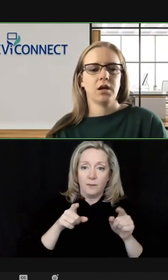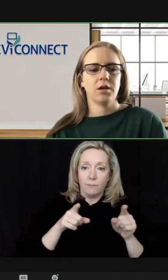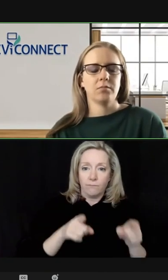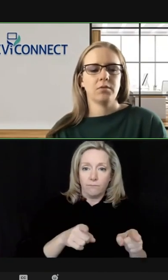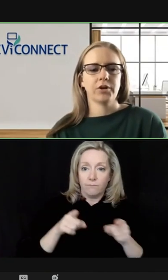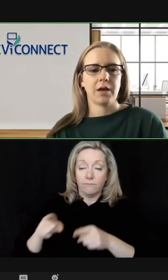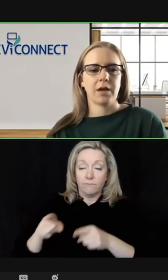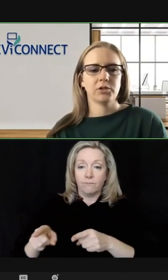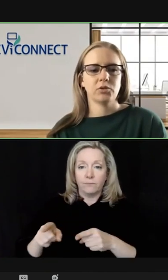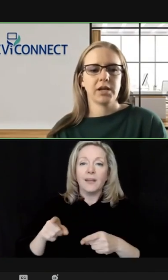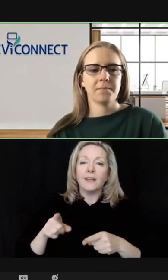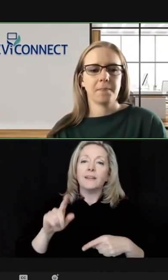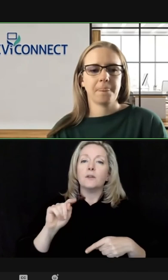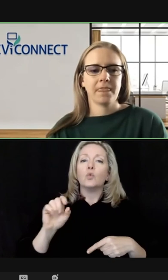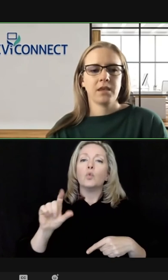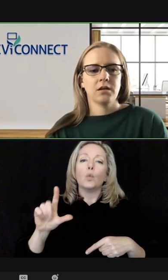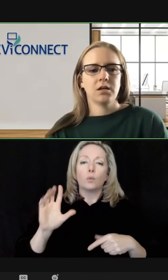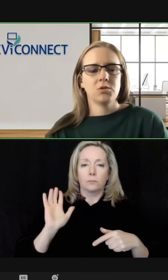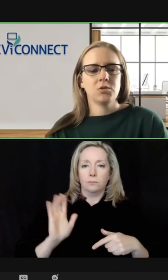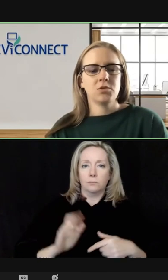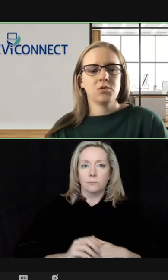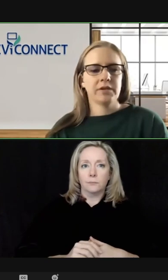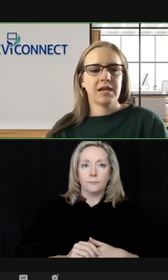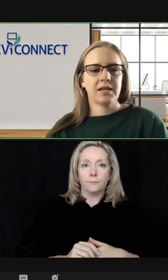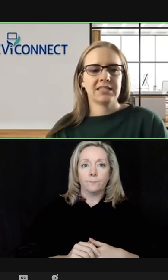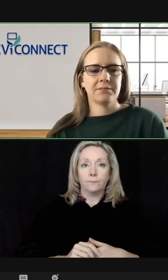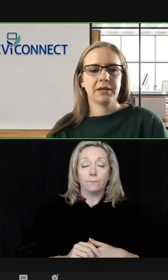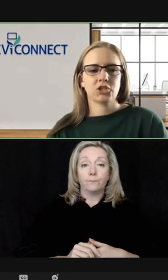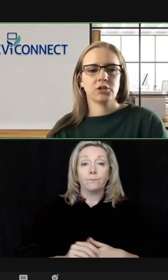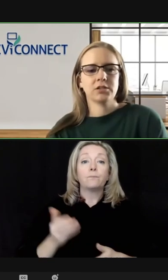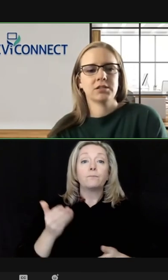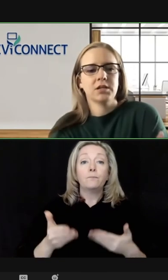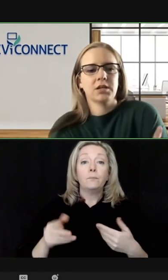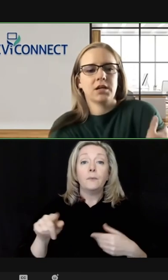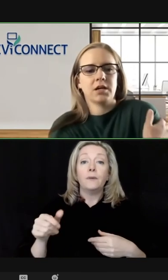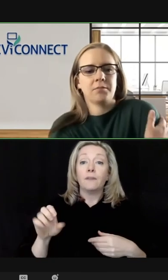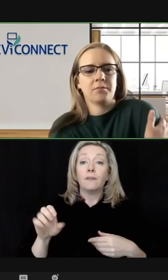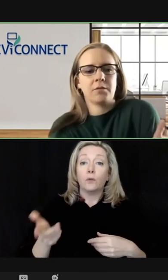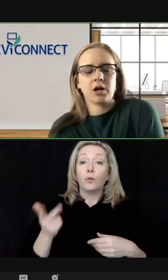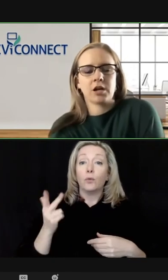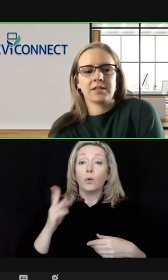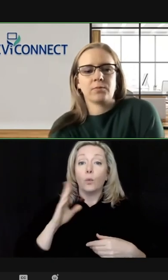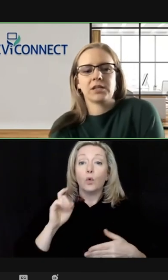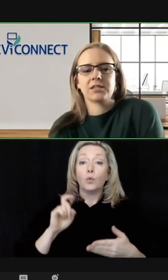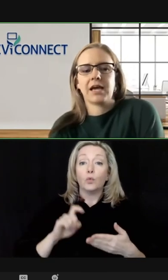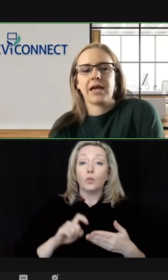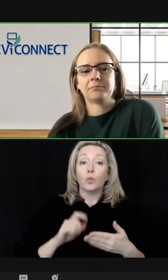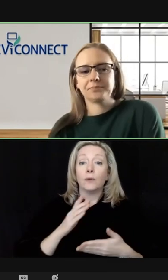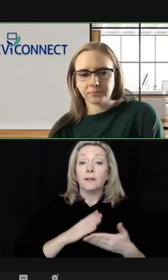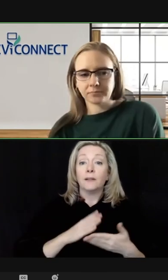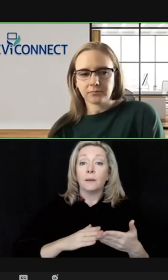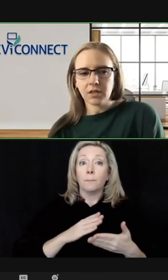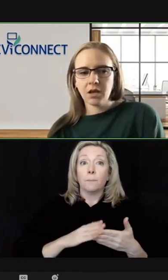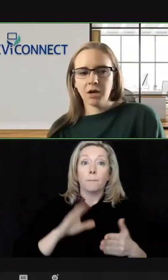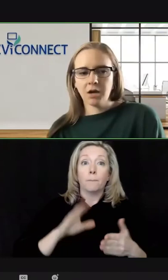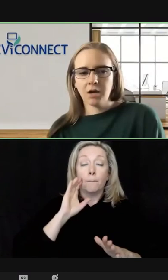that learning opportunity. You might notice that some pictures are regarded at this point in